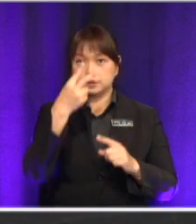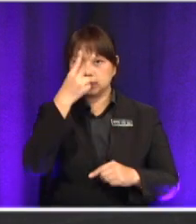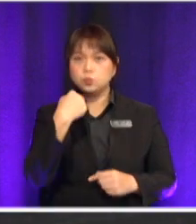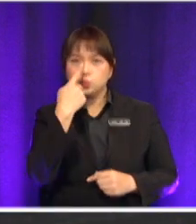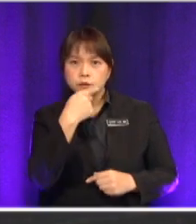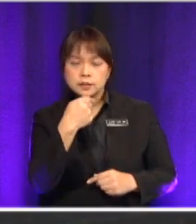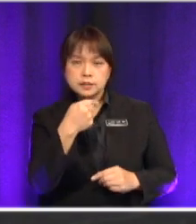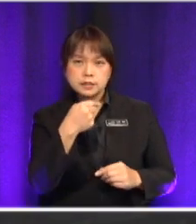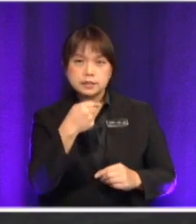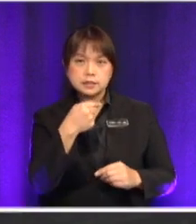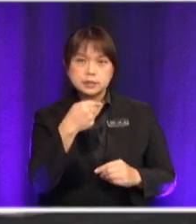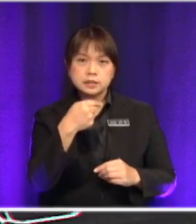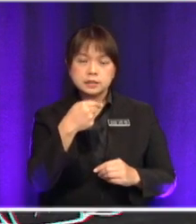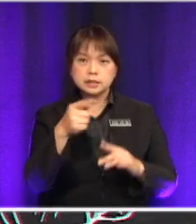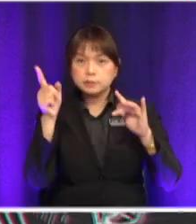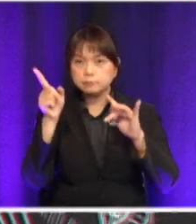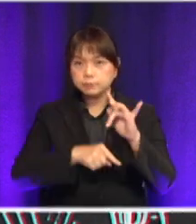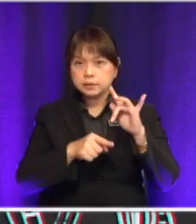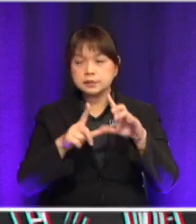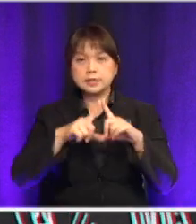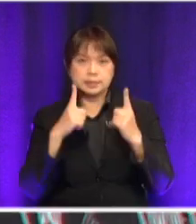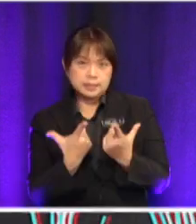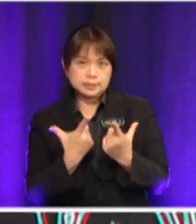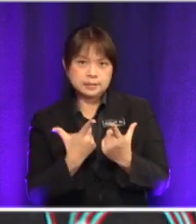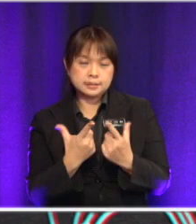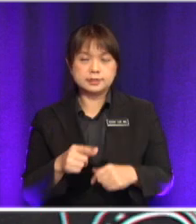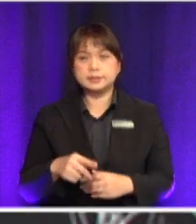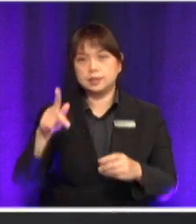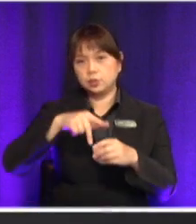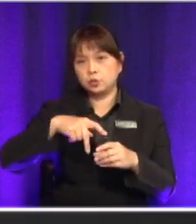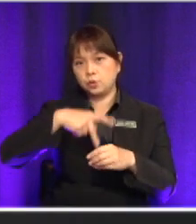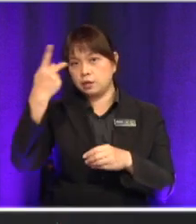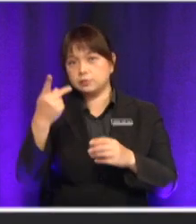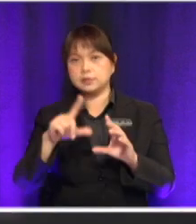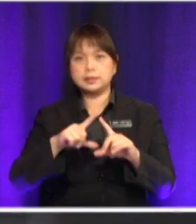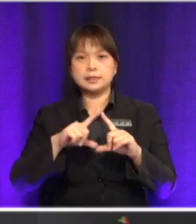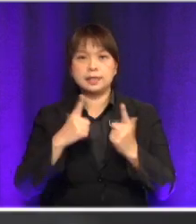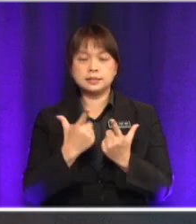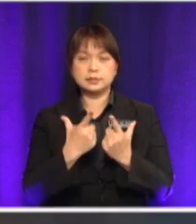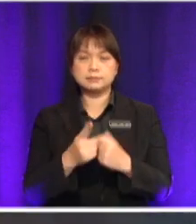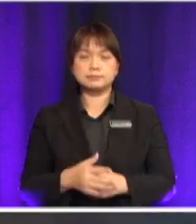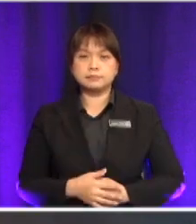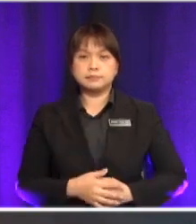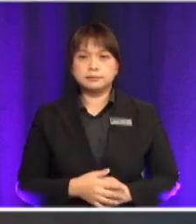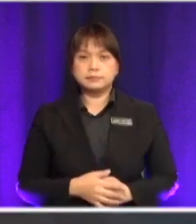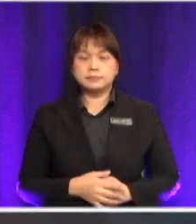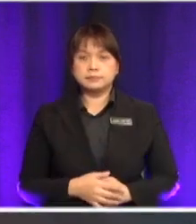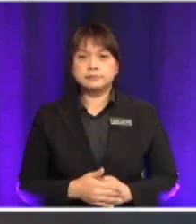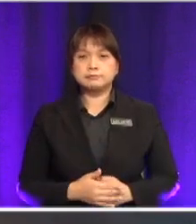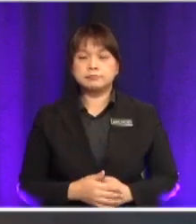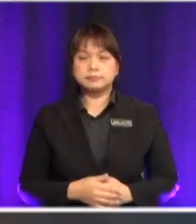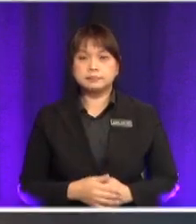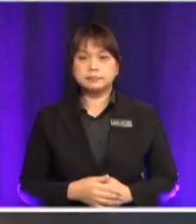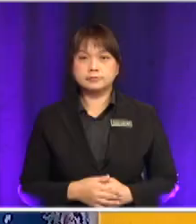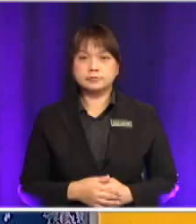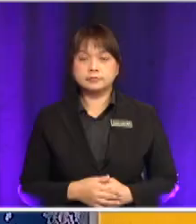because they think, oh, English is boring. Yes, I would love that. All to have right. that. Okay, Thanks, thank you so Alicia, much. for that. All right, we